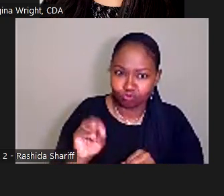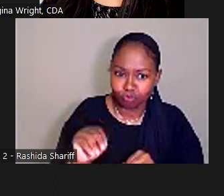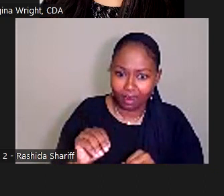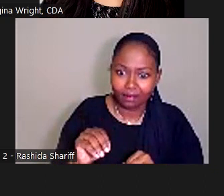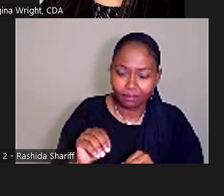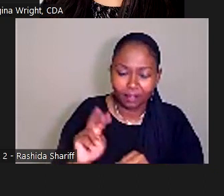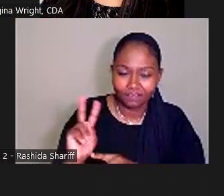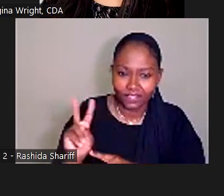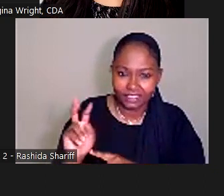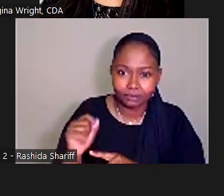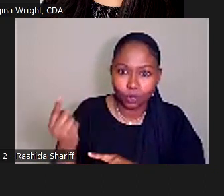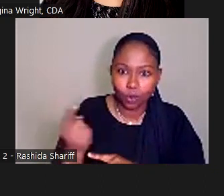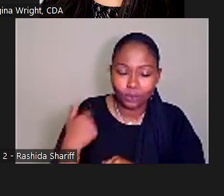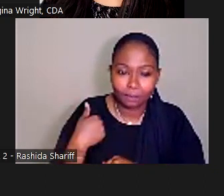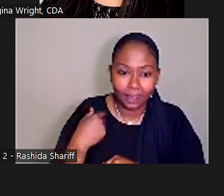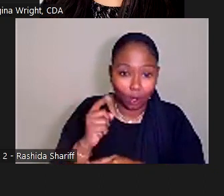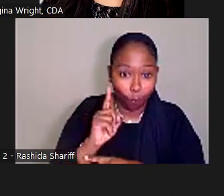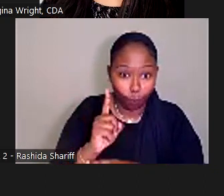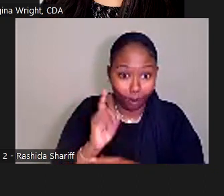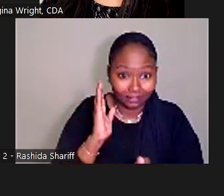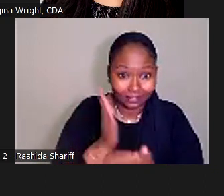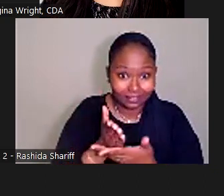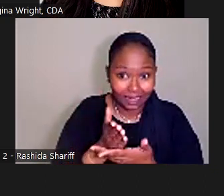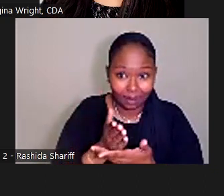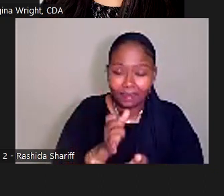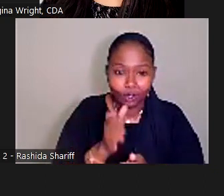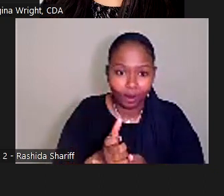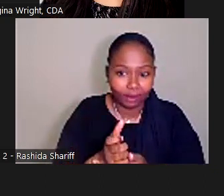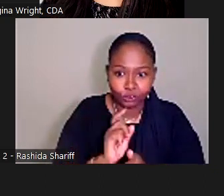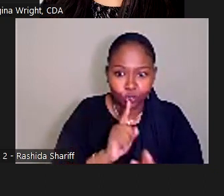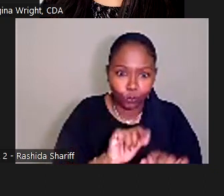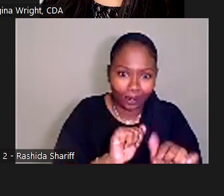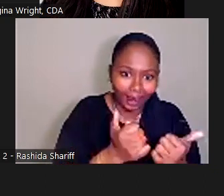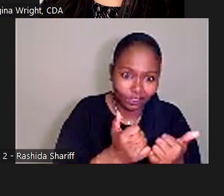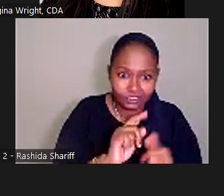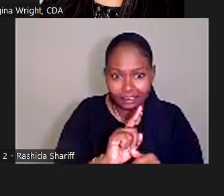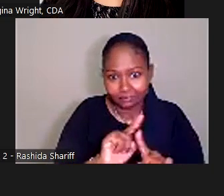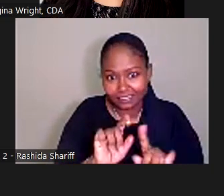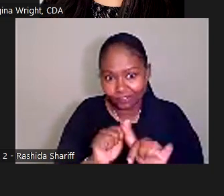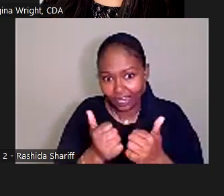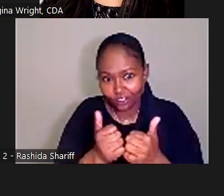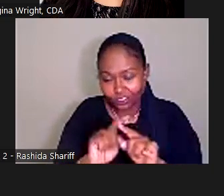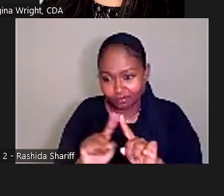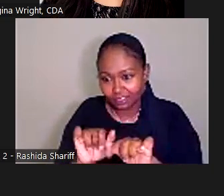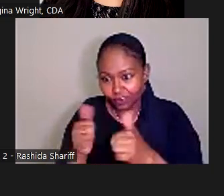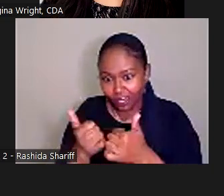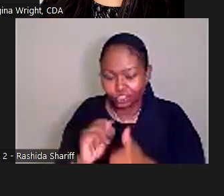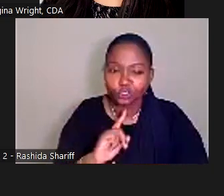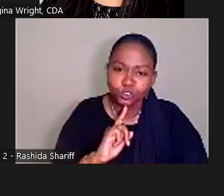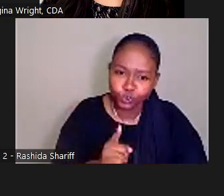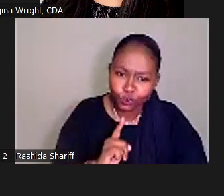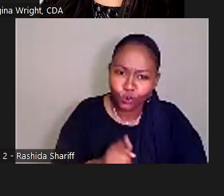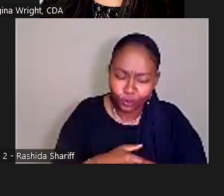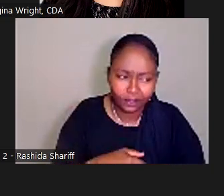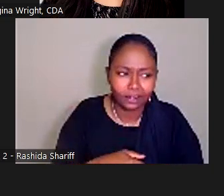stop and that they don't have to jump from agency to agency to agency? Sure, that